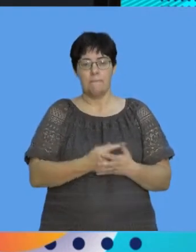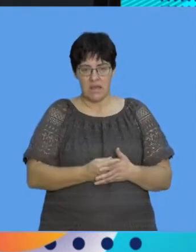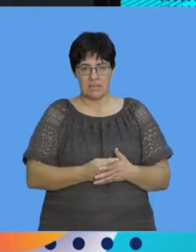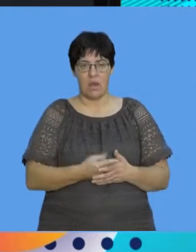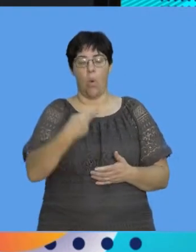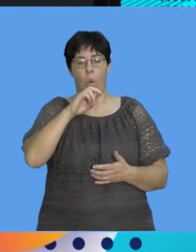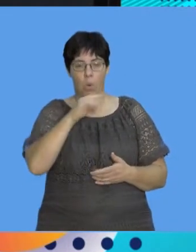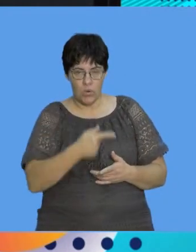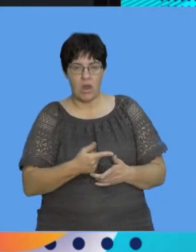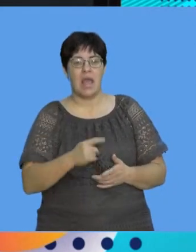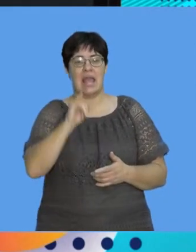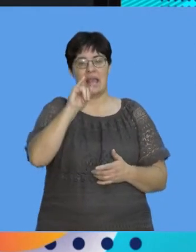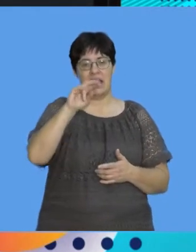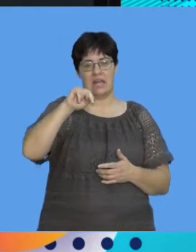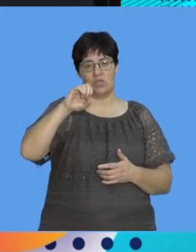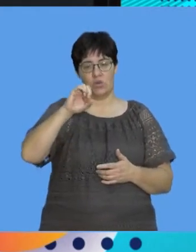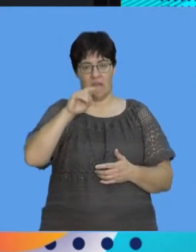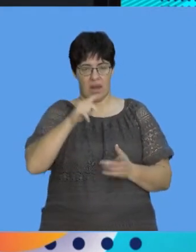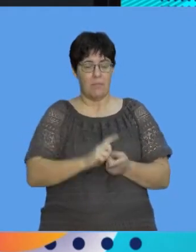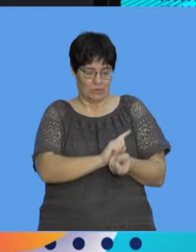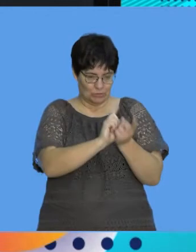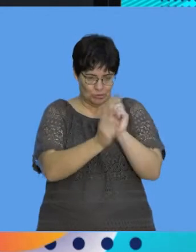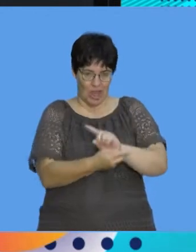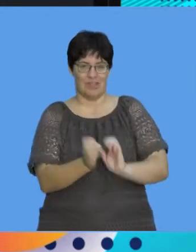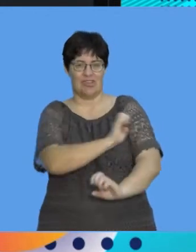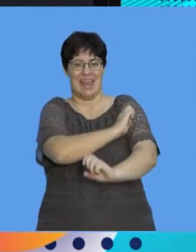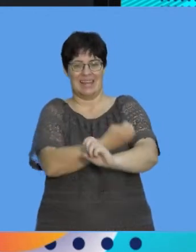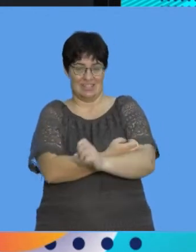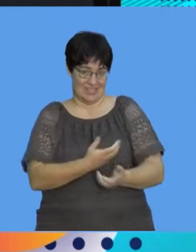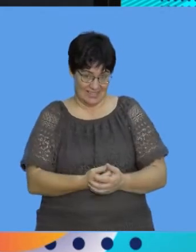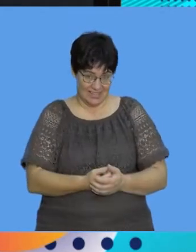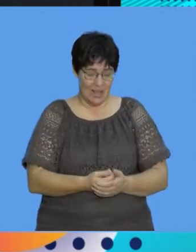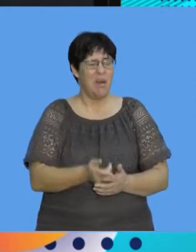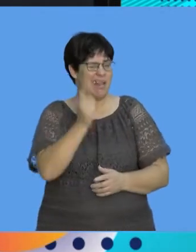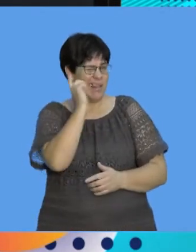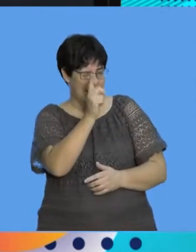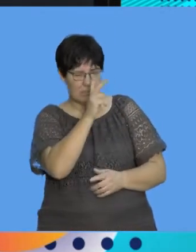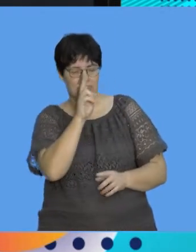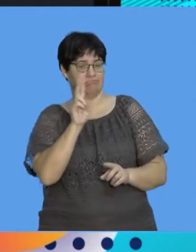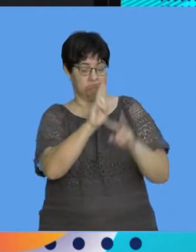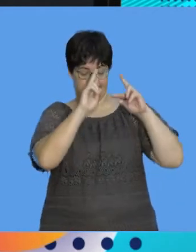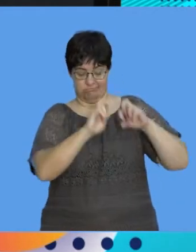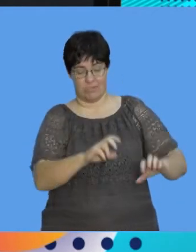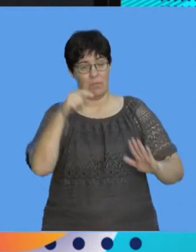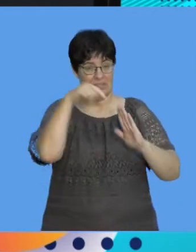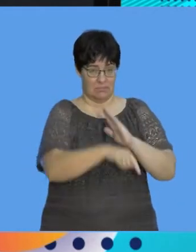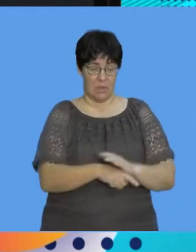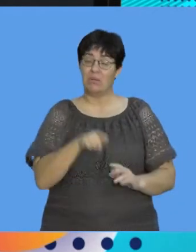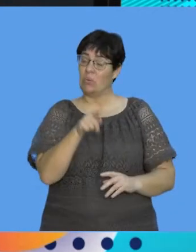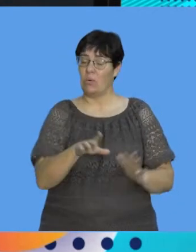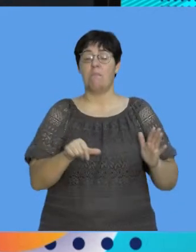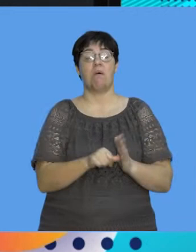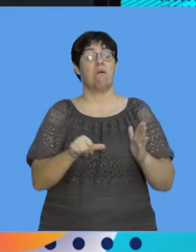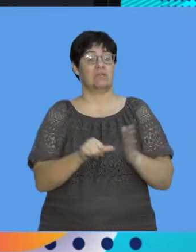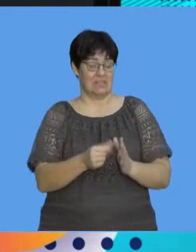must have a hormone called insulin that converts it. But those are all things we're going to look at later. But it's a really important